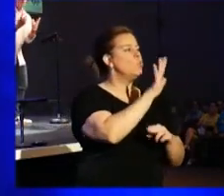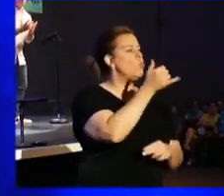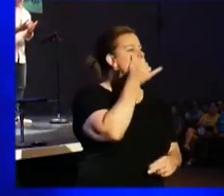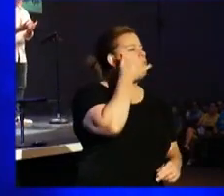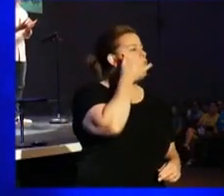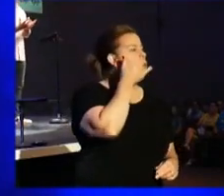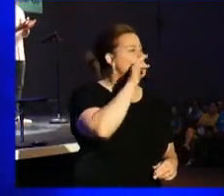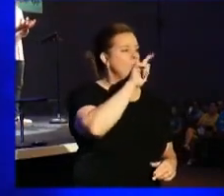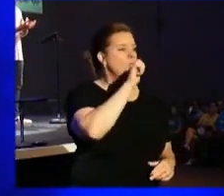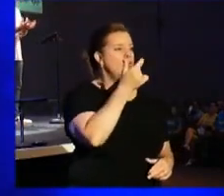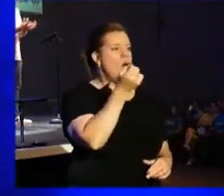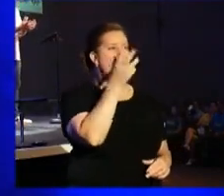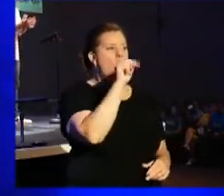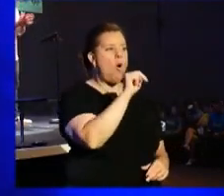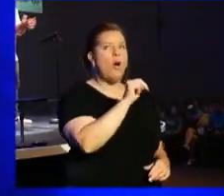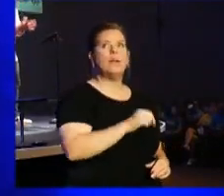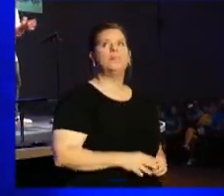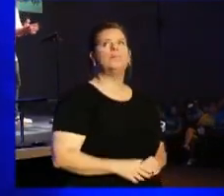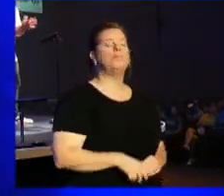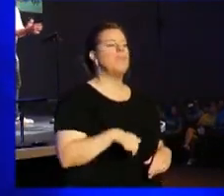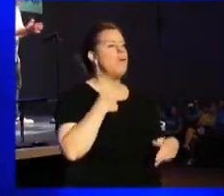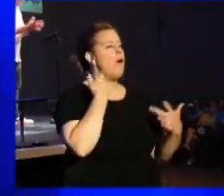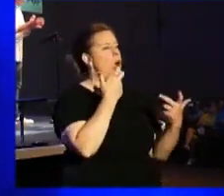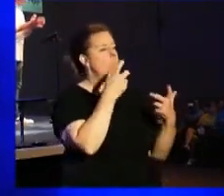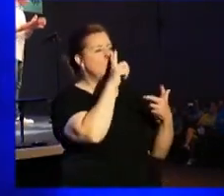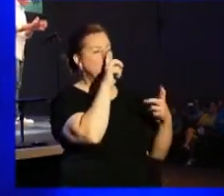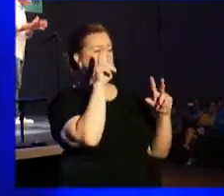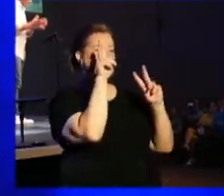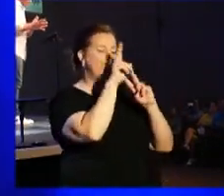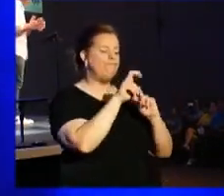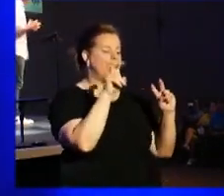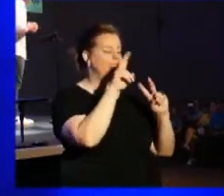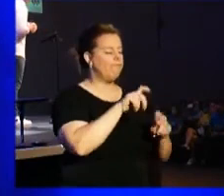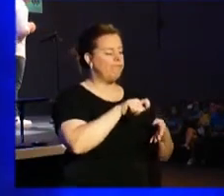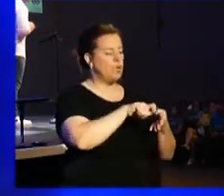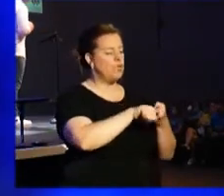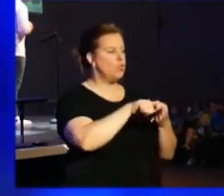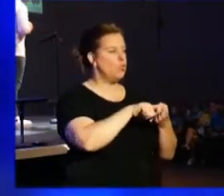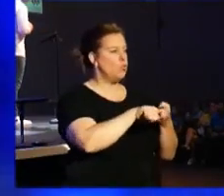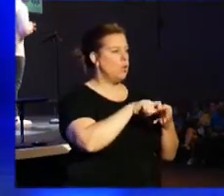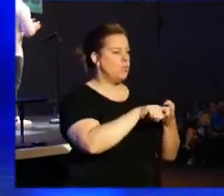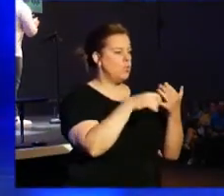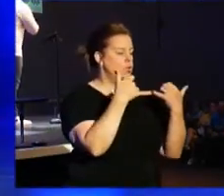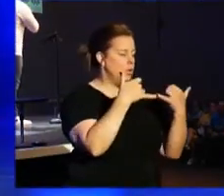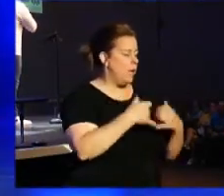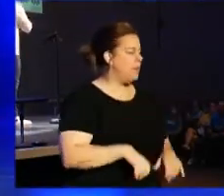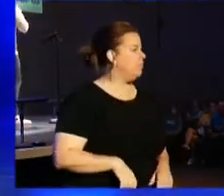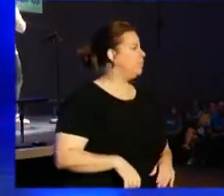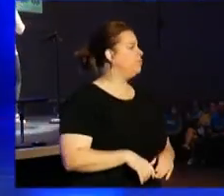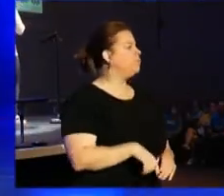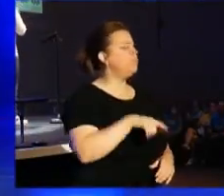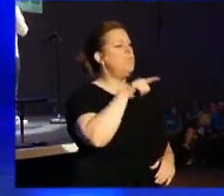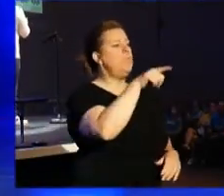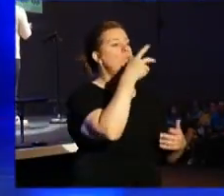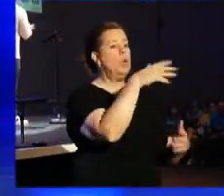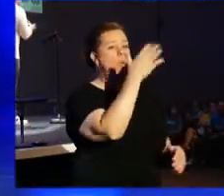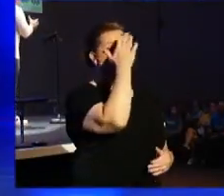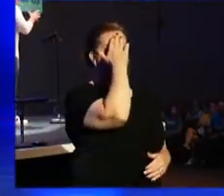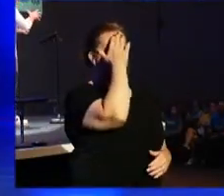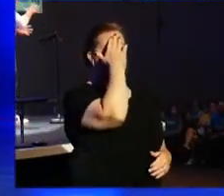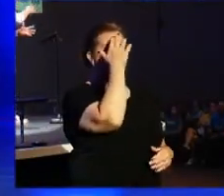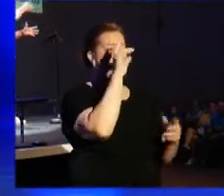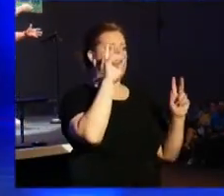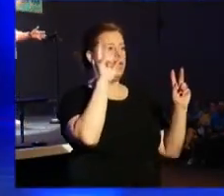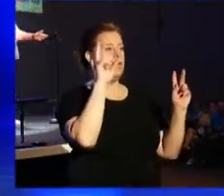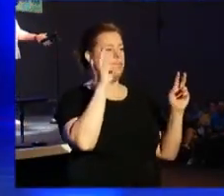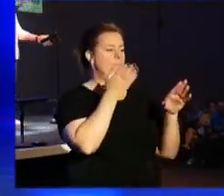want to explore some scripture today about what God says about kindness. So as you know, the main verse for this series